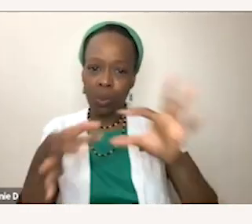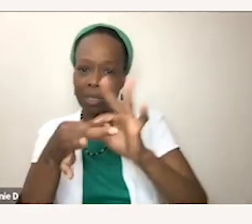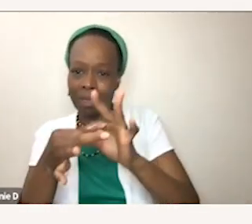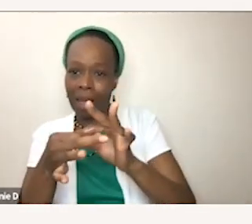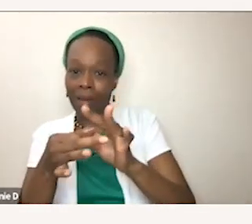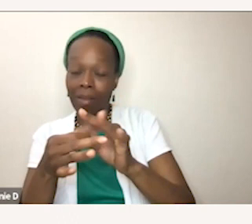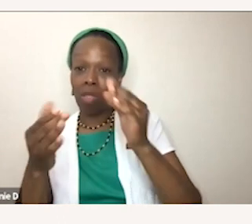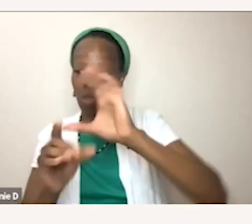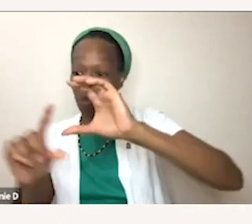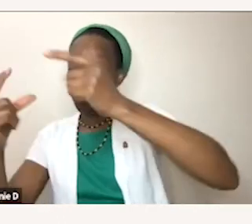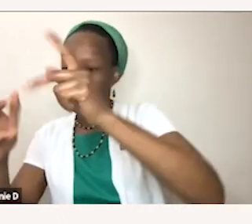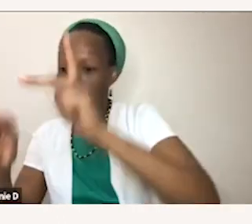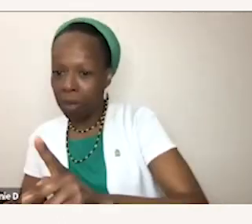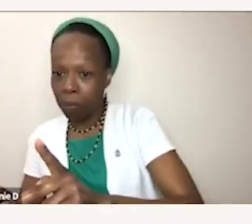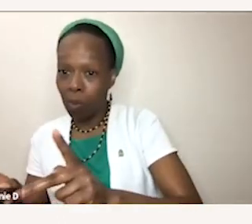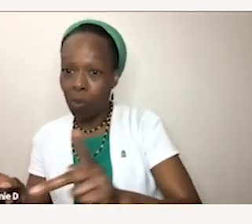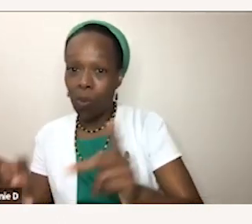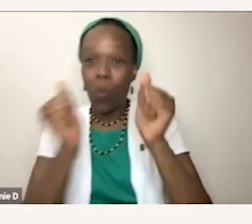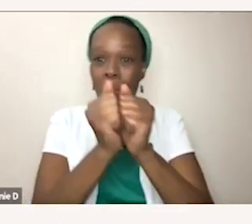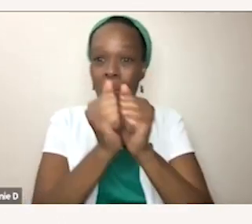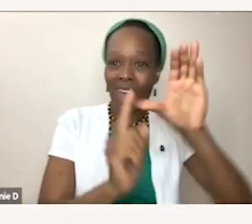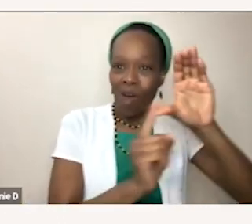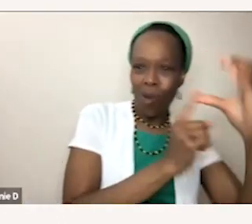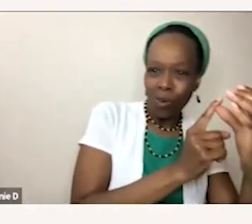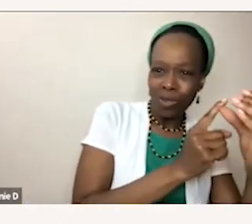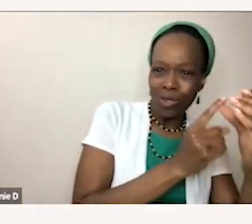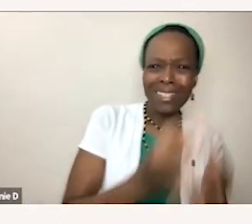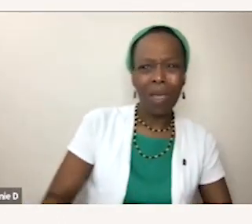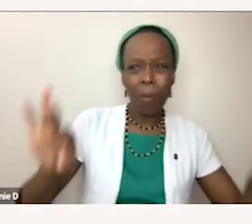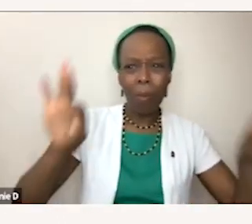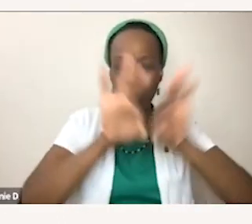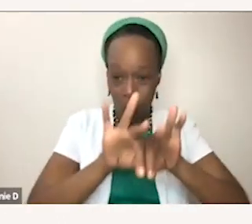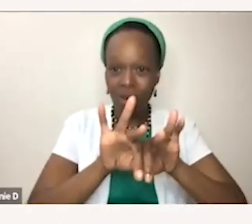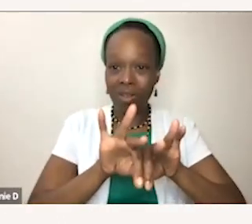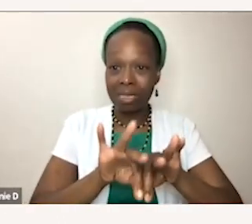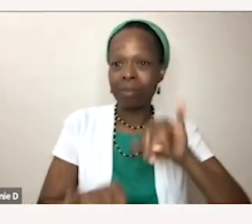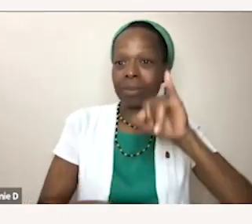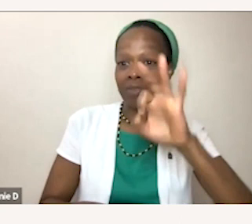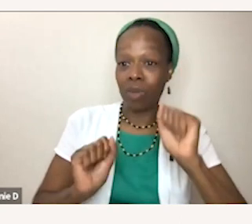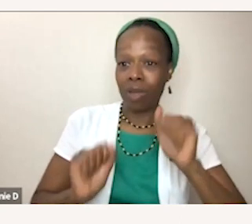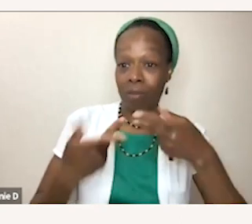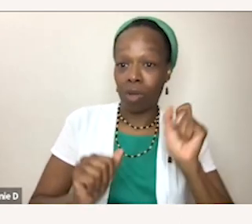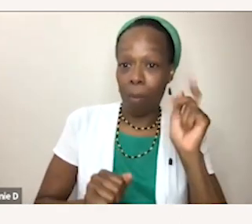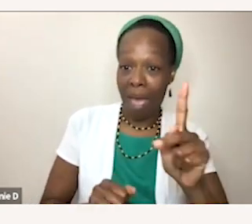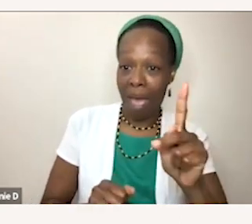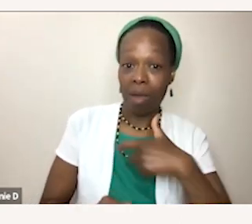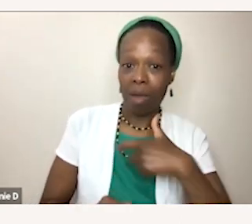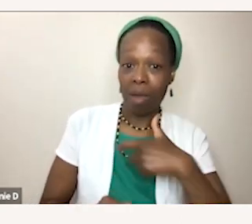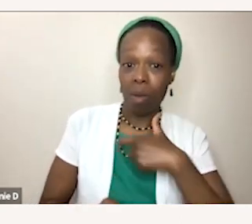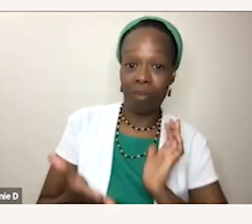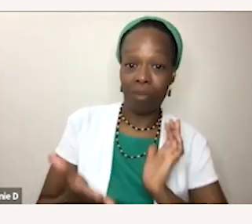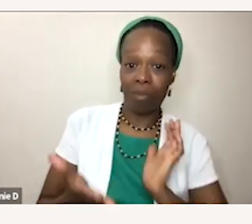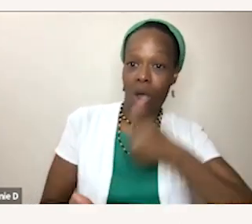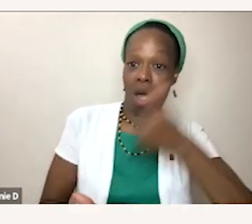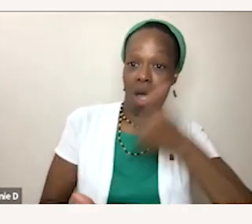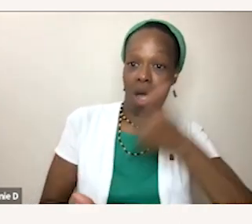so important. And as Ashley said, if you get a chance to go back and watch Disability in History and Laws, it is an extraordinary webinar